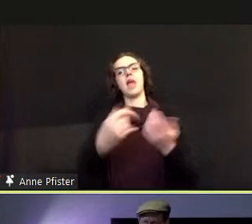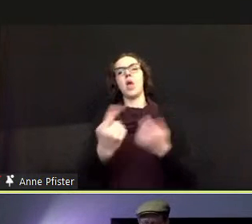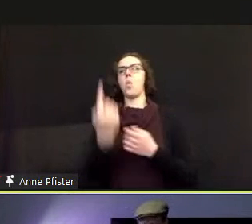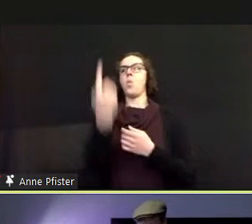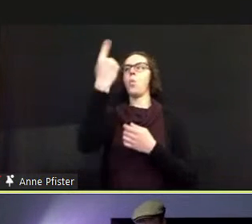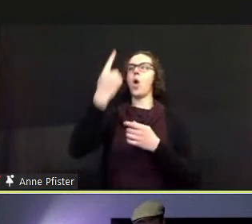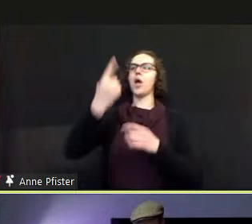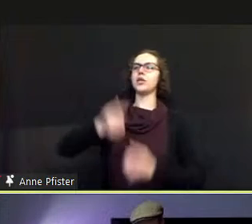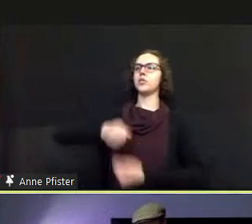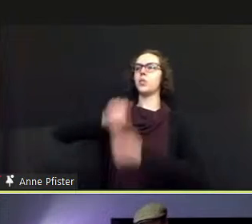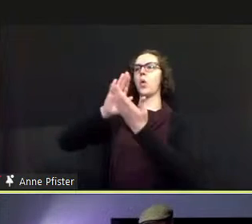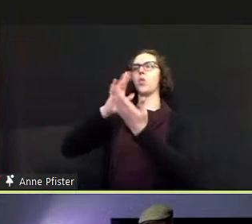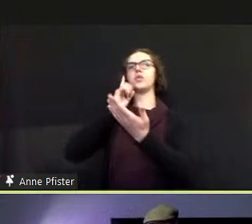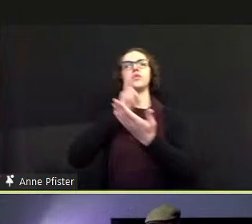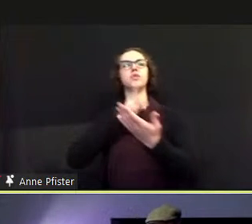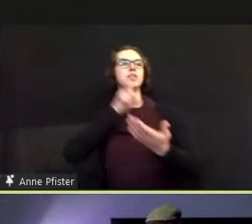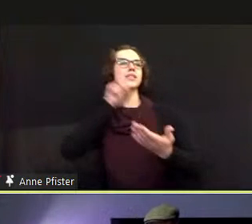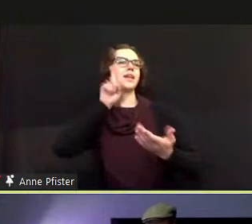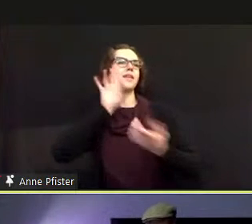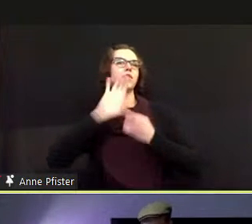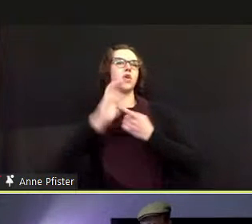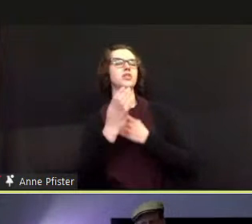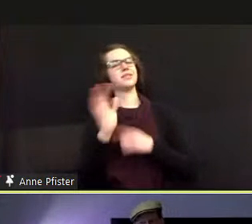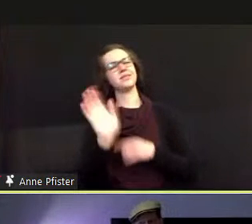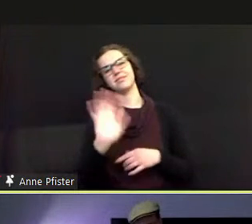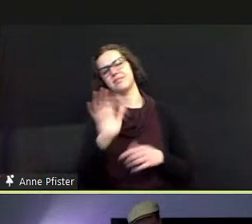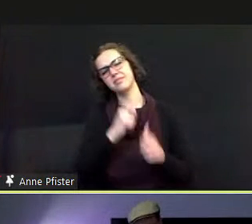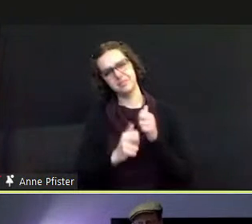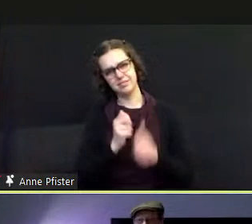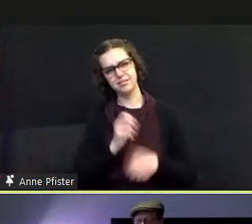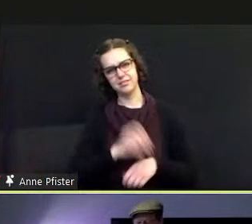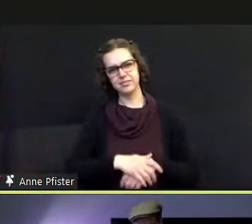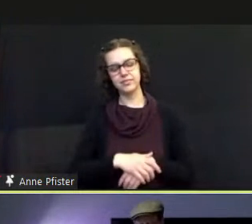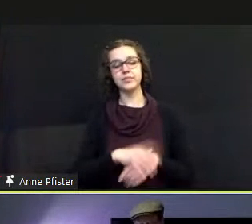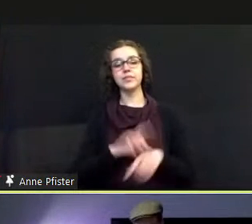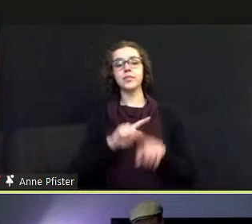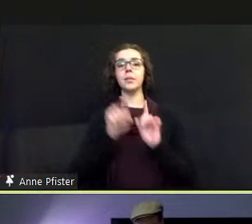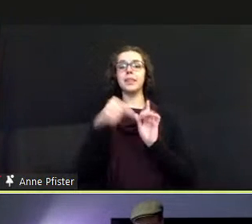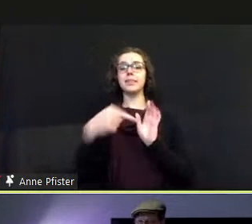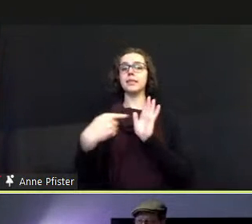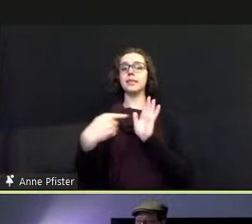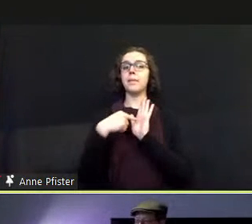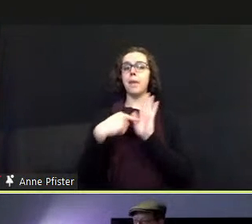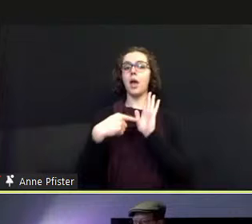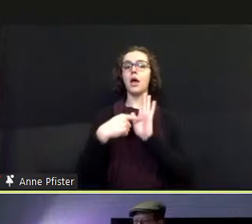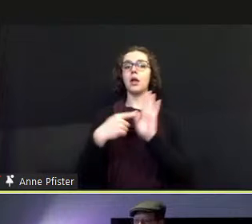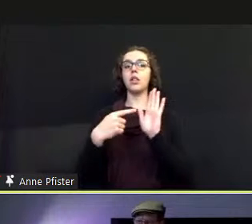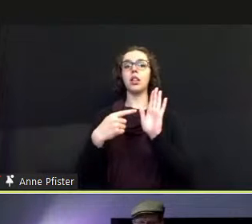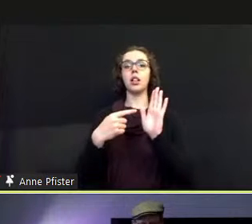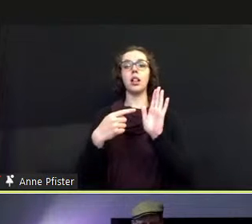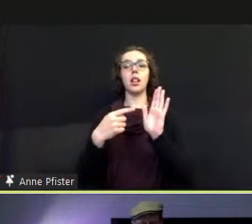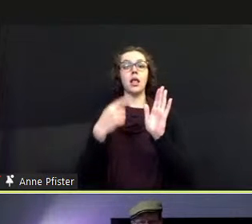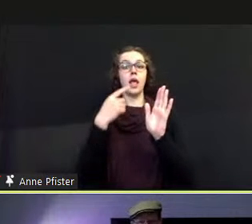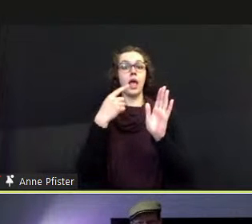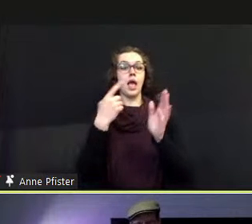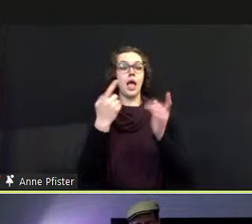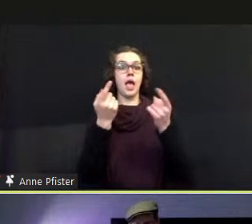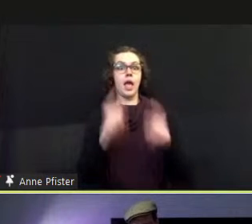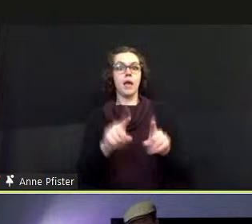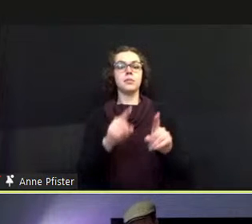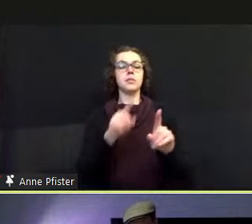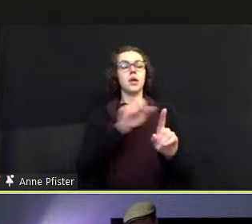of thinking of deaf culture. But anyway, this model was used to counter a very locally entrenched